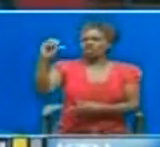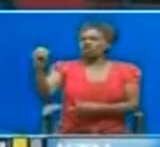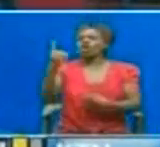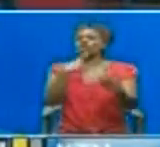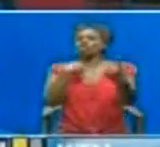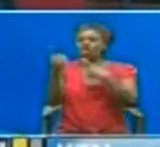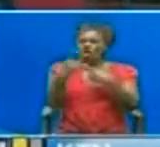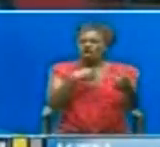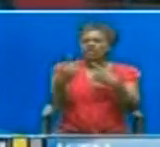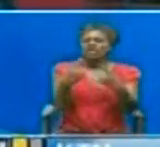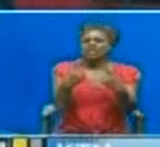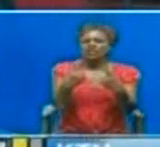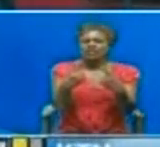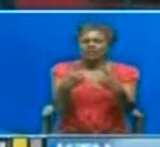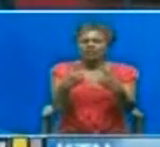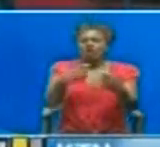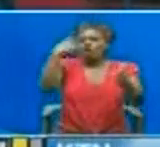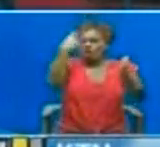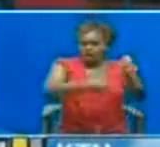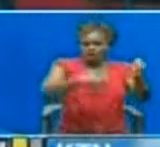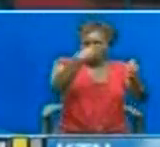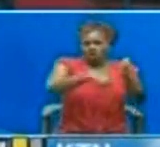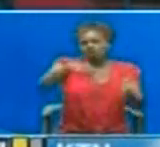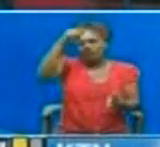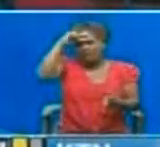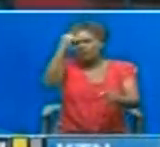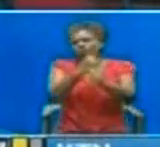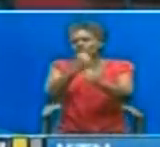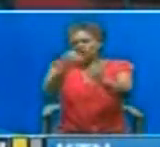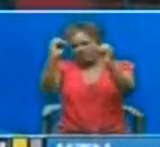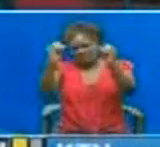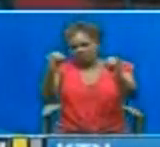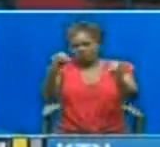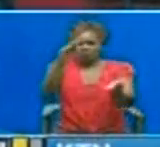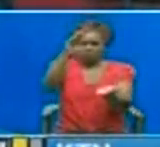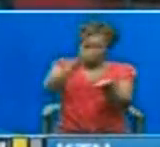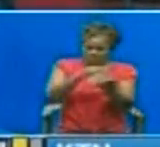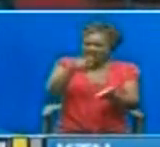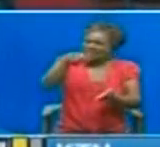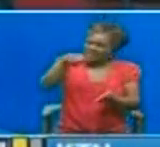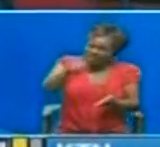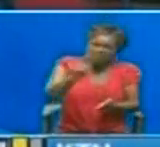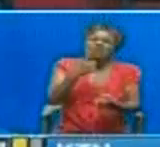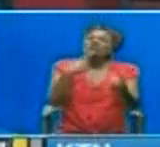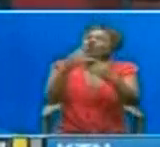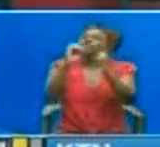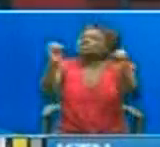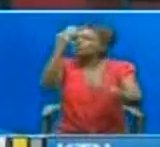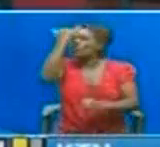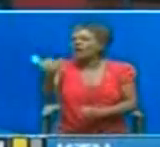about the cost and the government doing nothing to reduce, why don't we hear them now